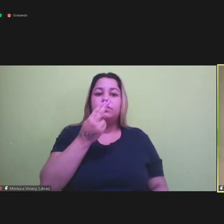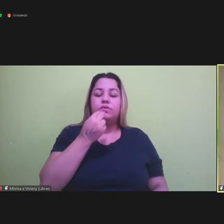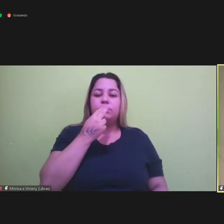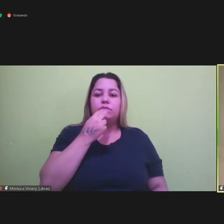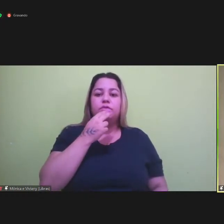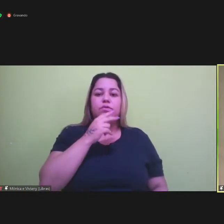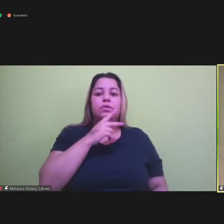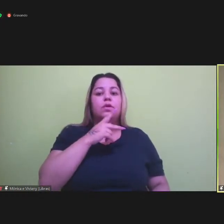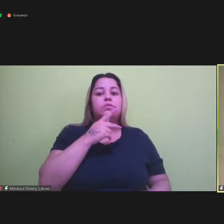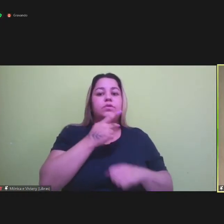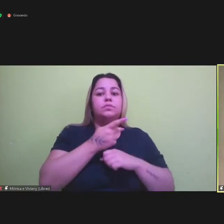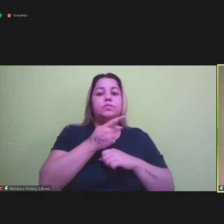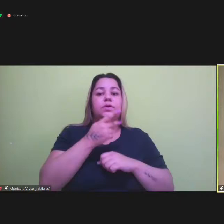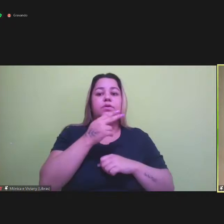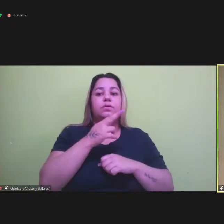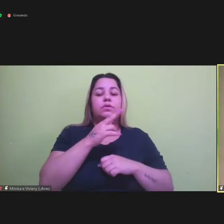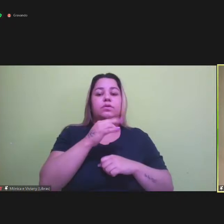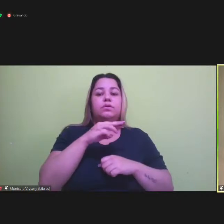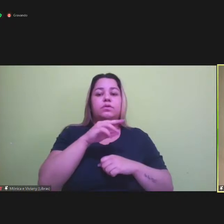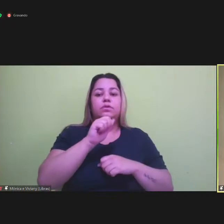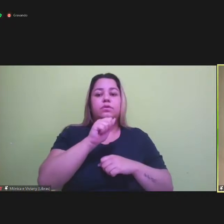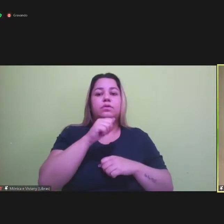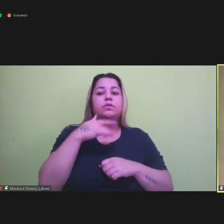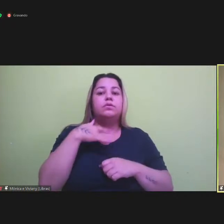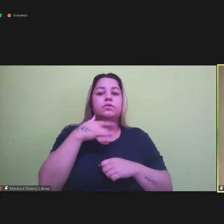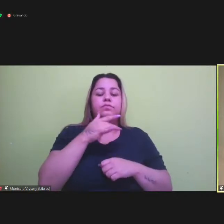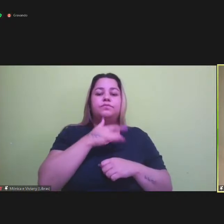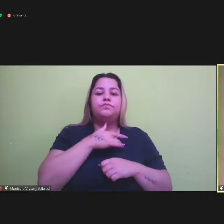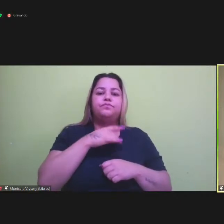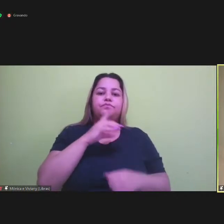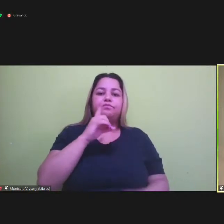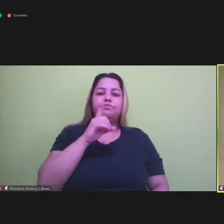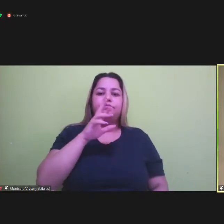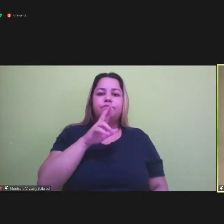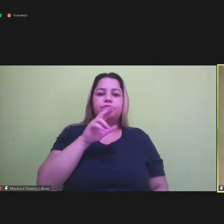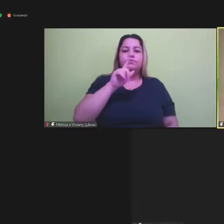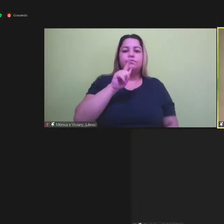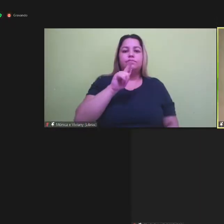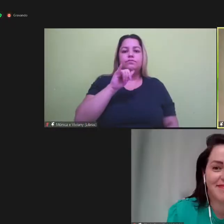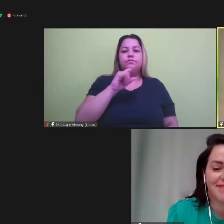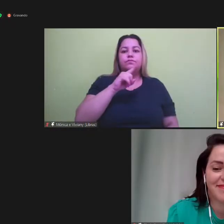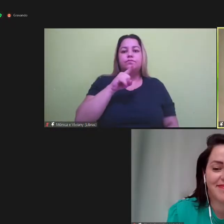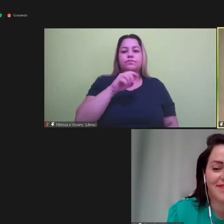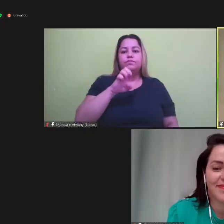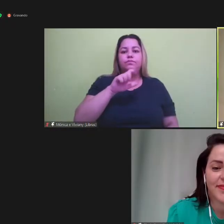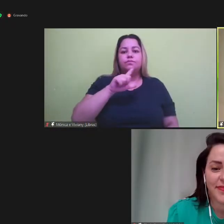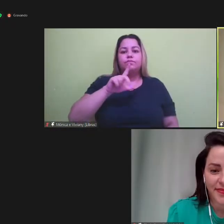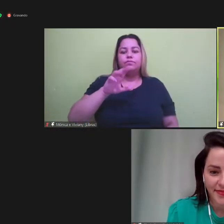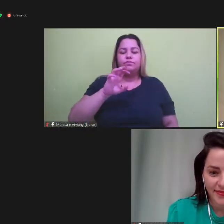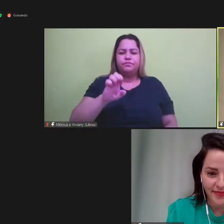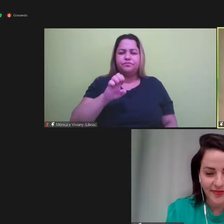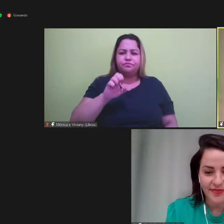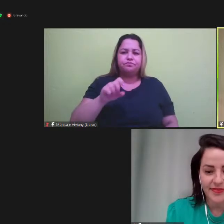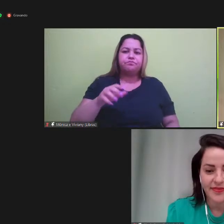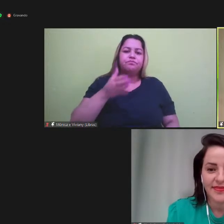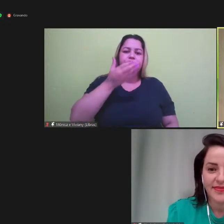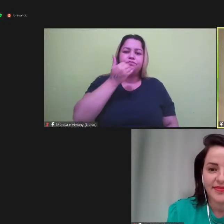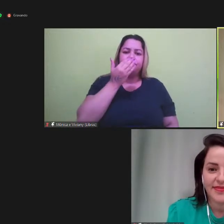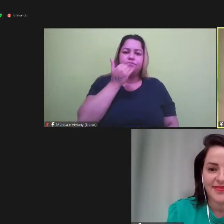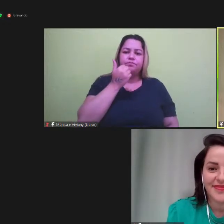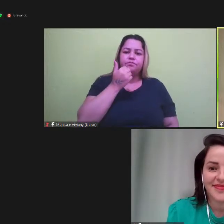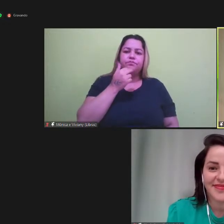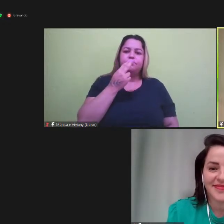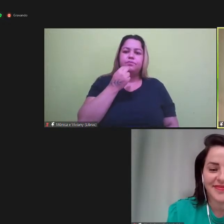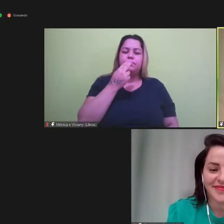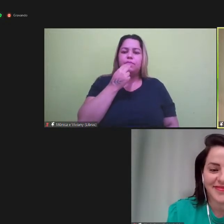International Seminar of Food and Nutrition in the Primary Healthcare. We invite for such Dr. Gisele Bortolini, General Coordinator of